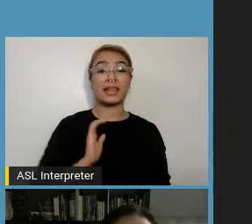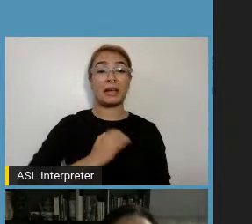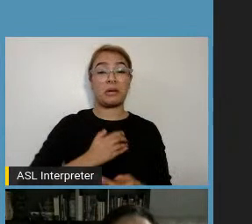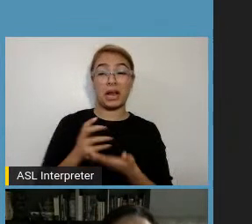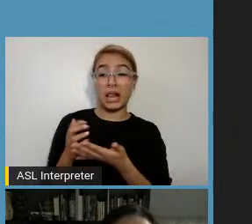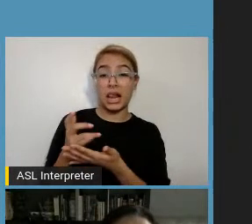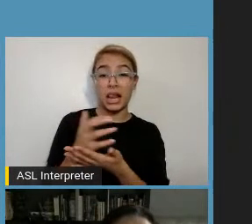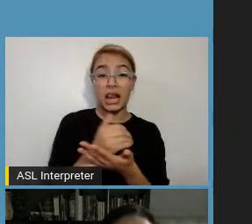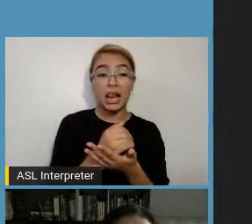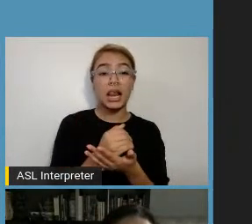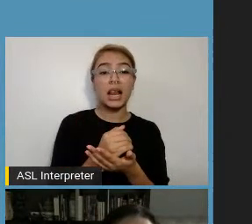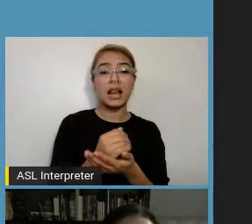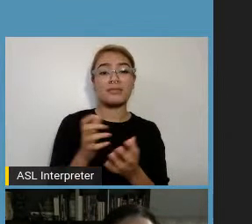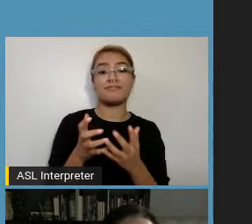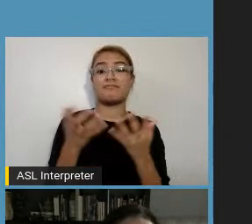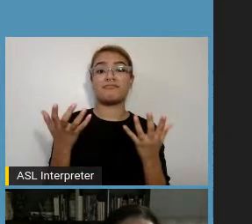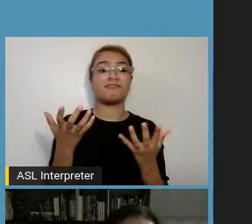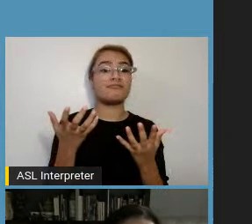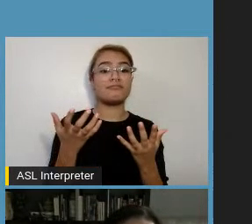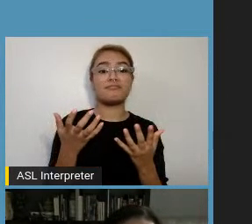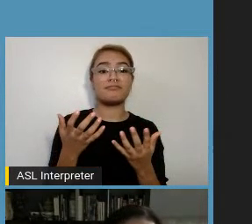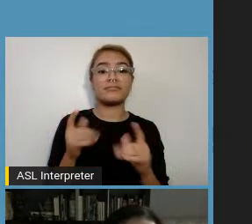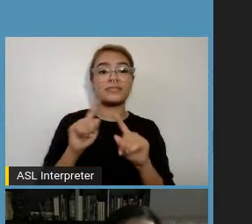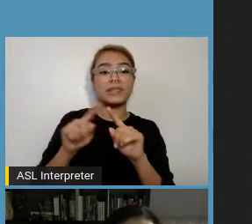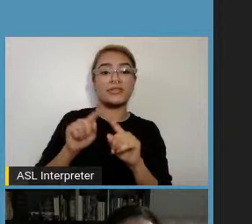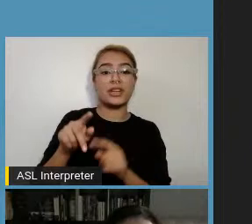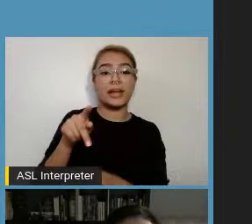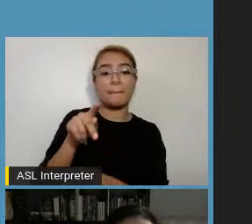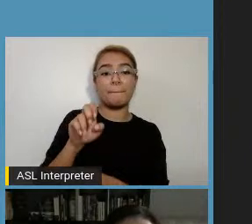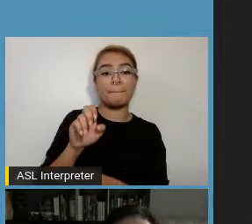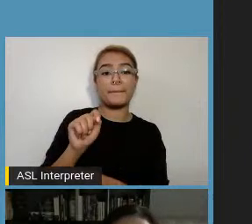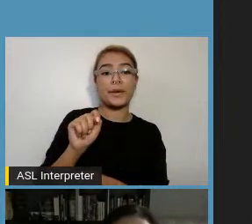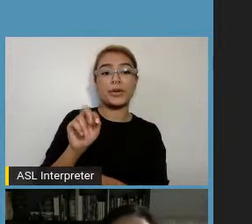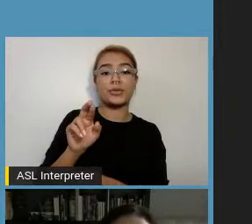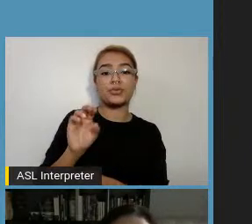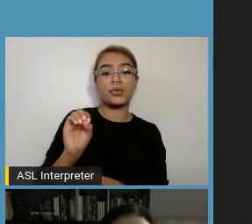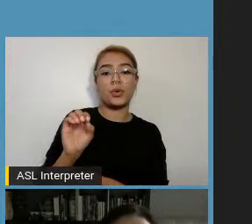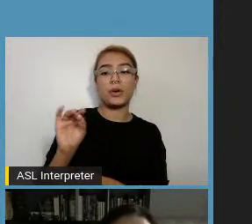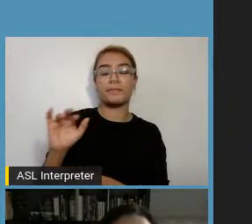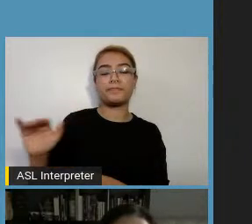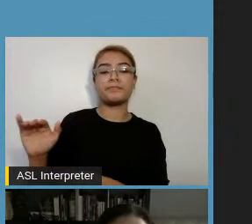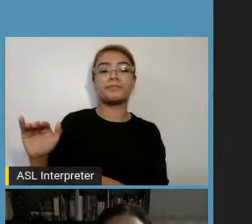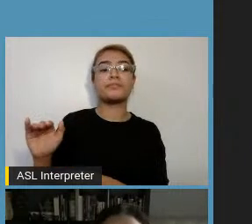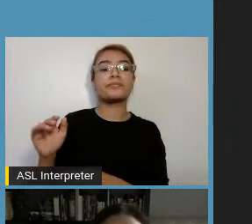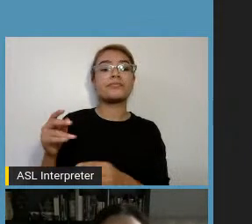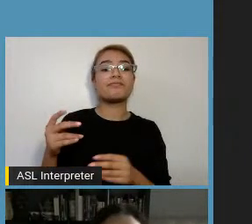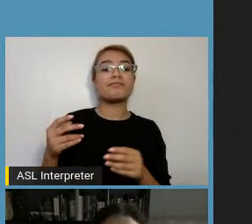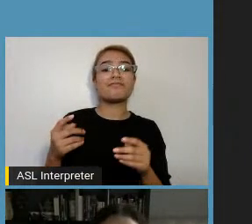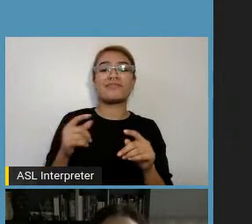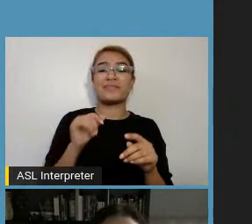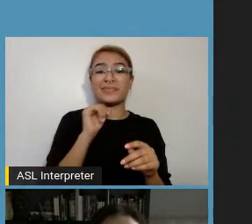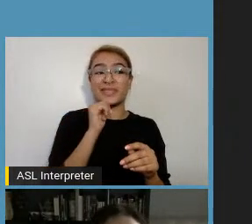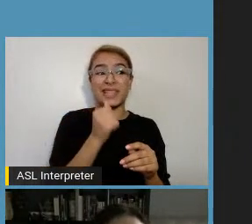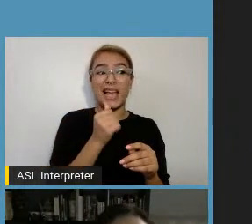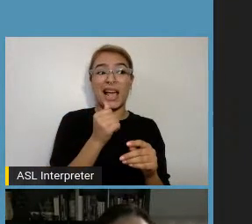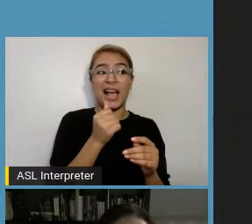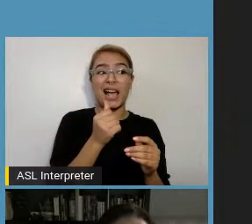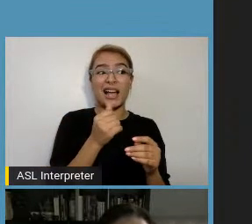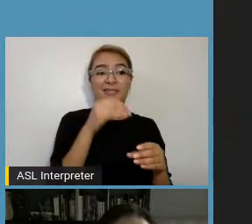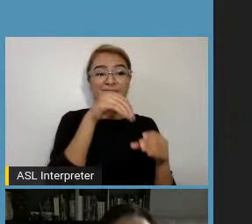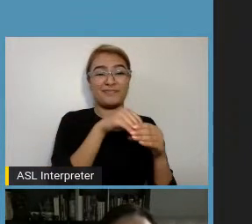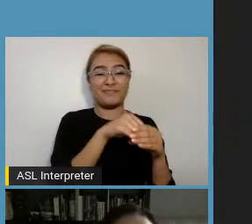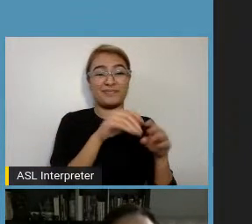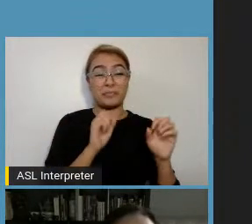has a lot of petroglyphs that were just basically just cut out from the mountain and just put into